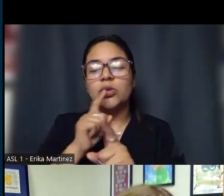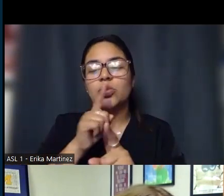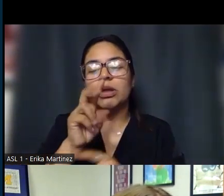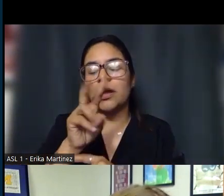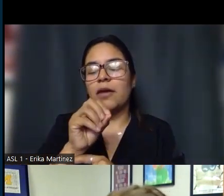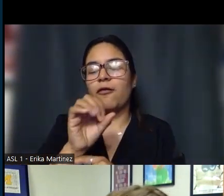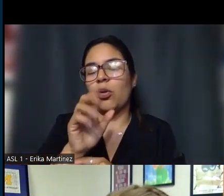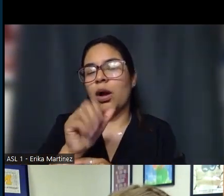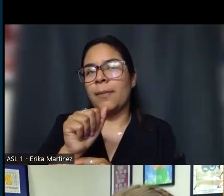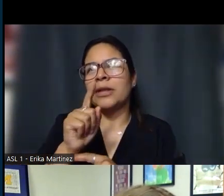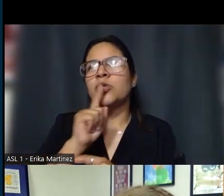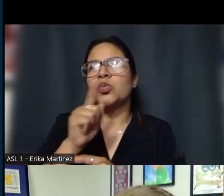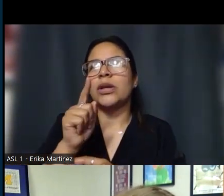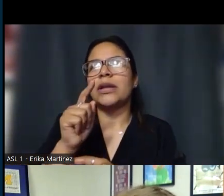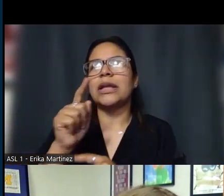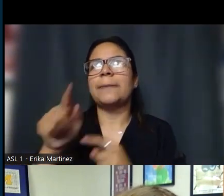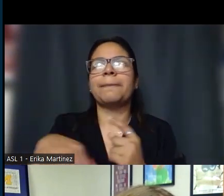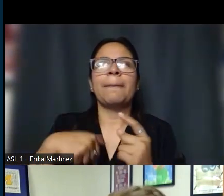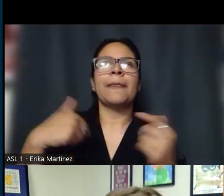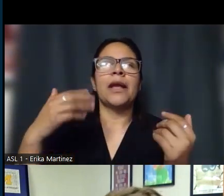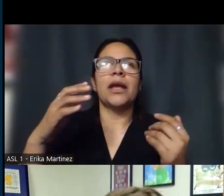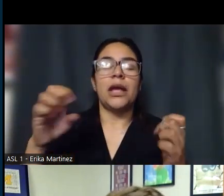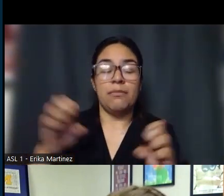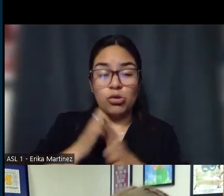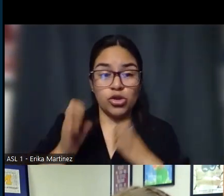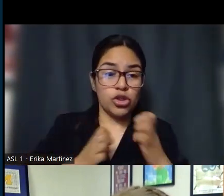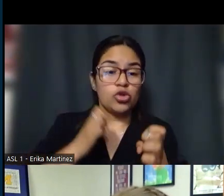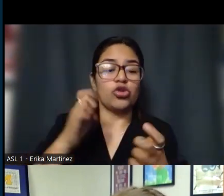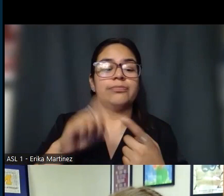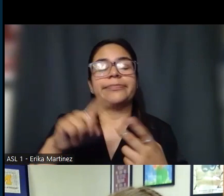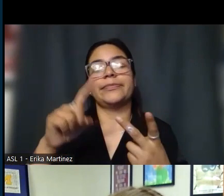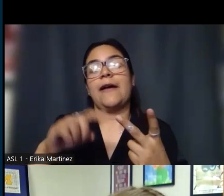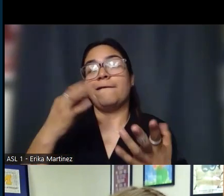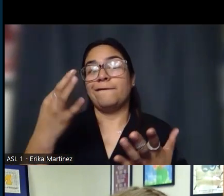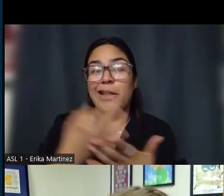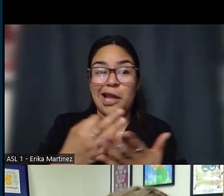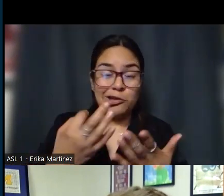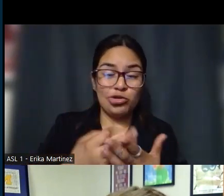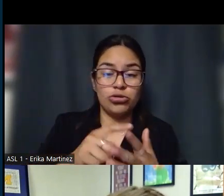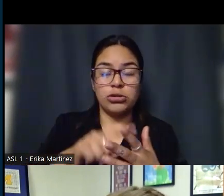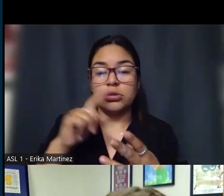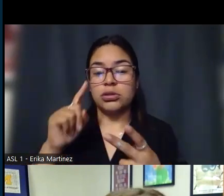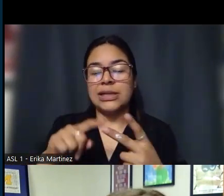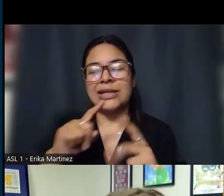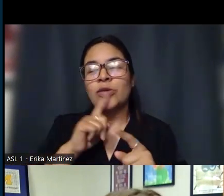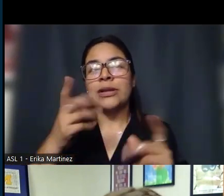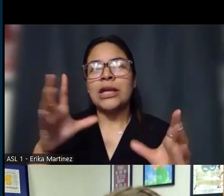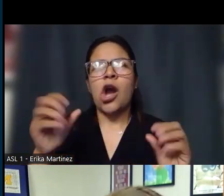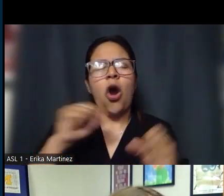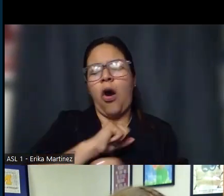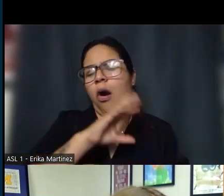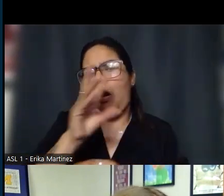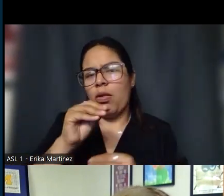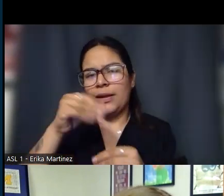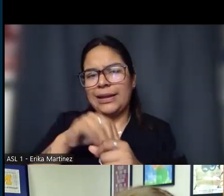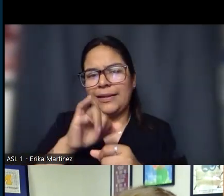physically, emotionally, financially due to the commission of a crime. So it's and what I get asked a